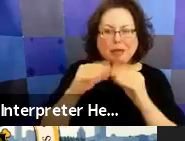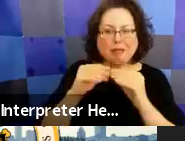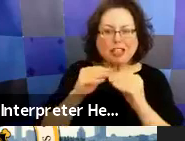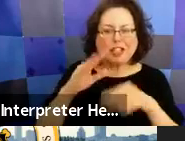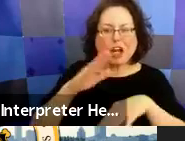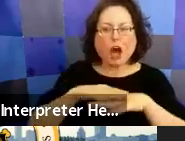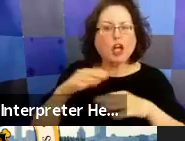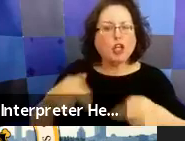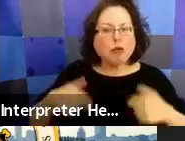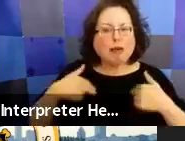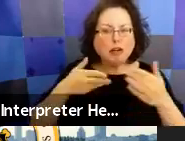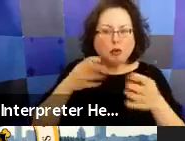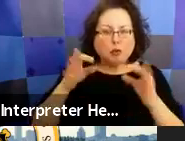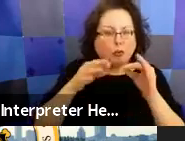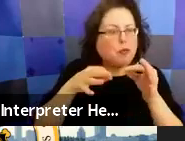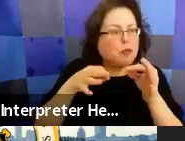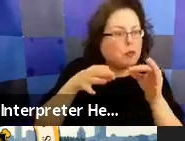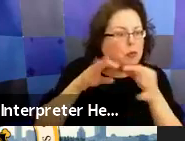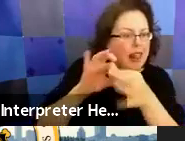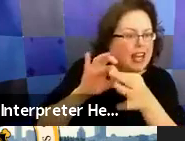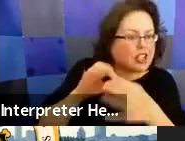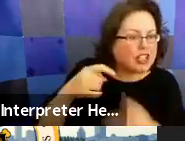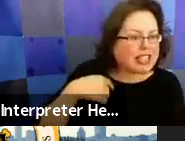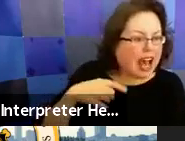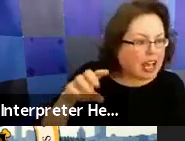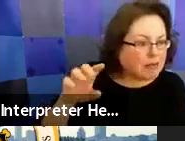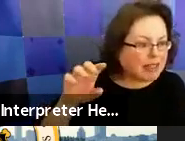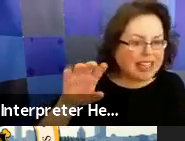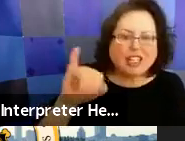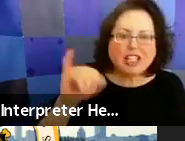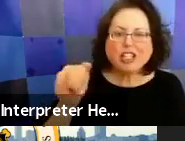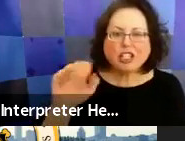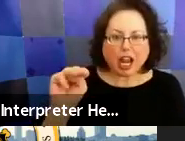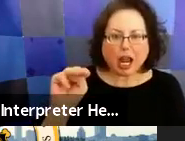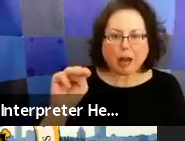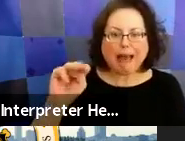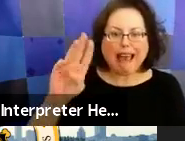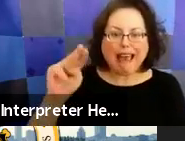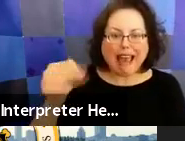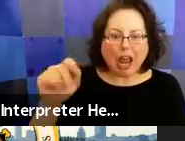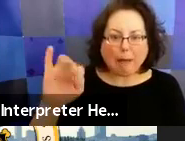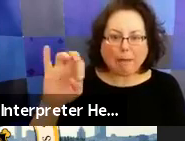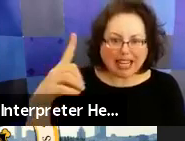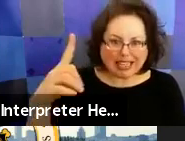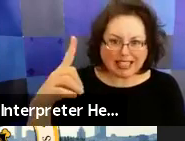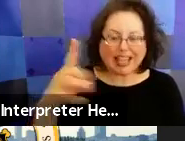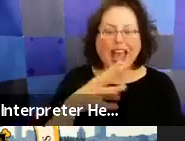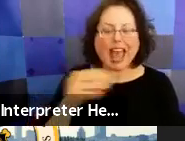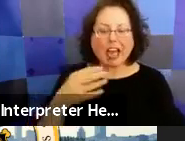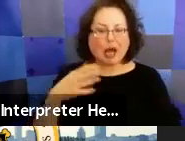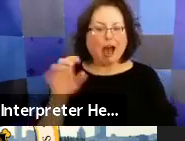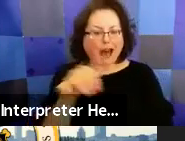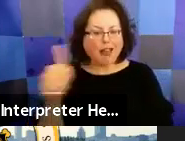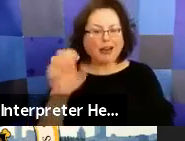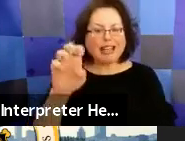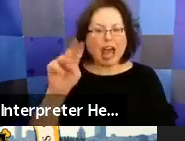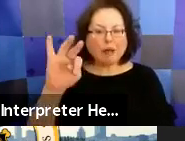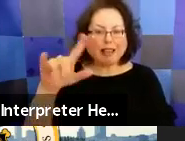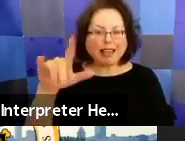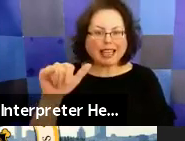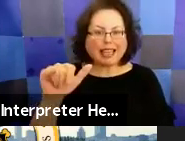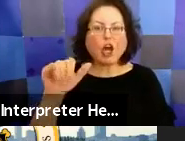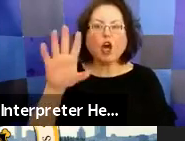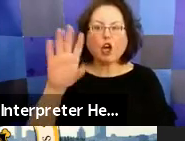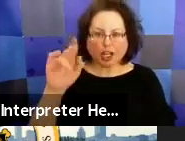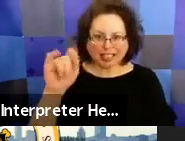introduce myself. My name is Jam Hammond. Also from the commission, we have one of our investigators, Emily Costello. From Fair Housing